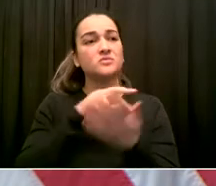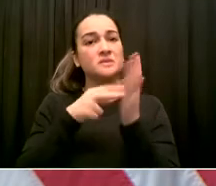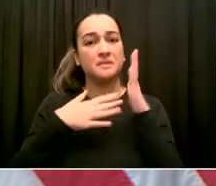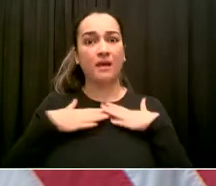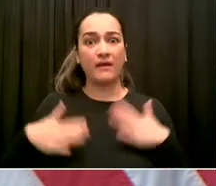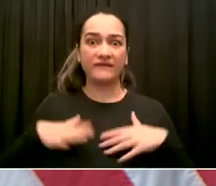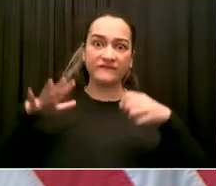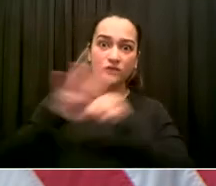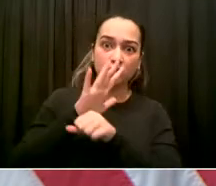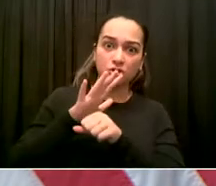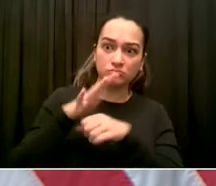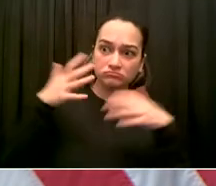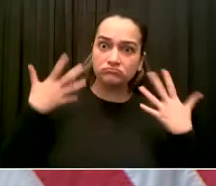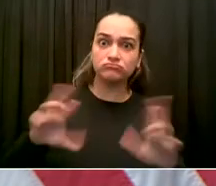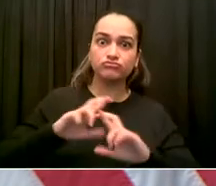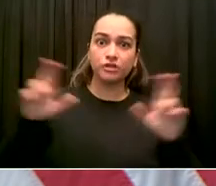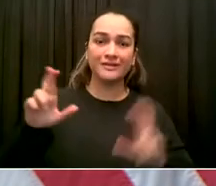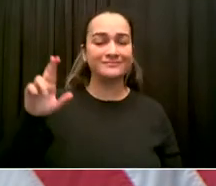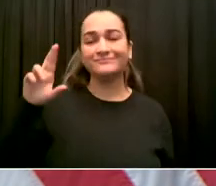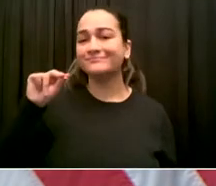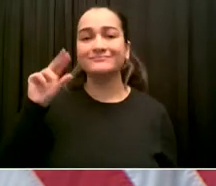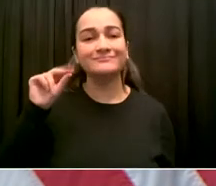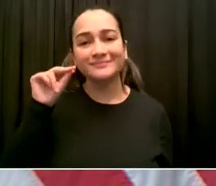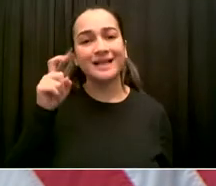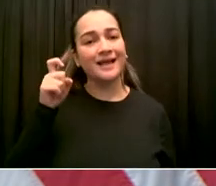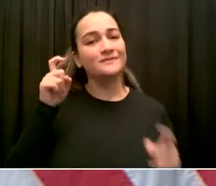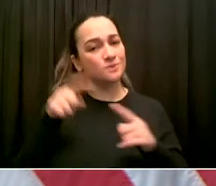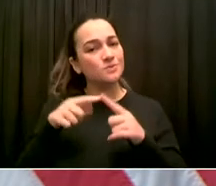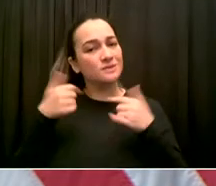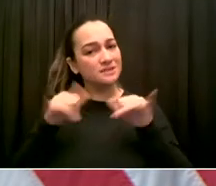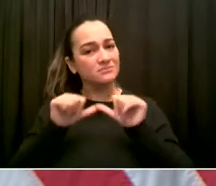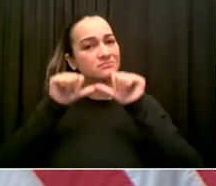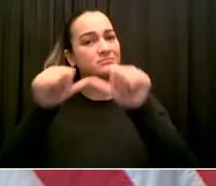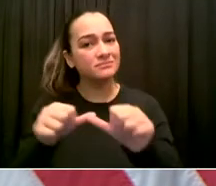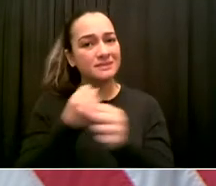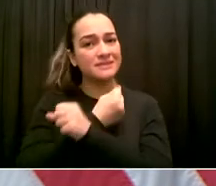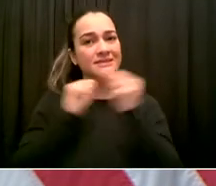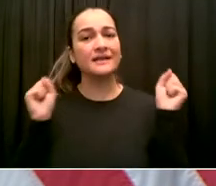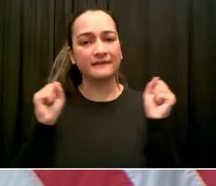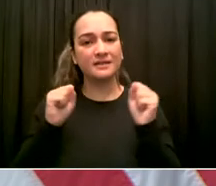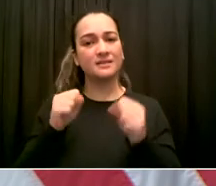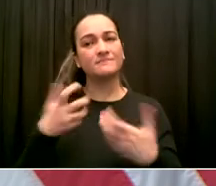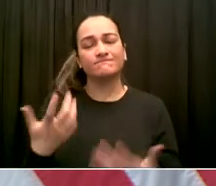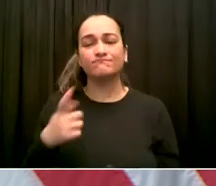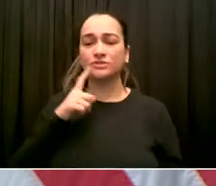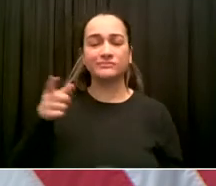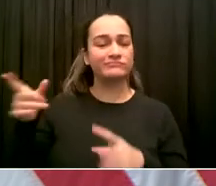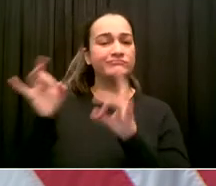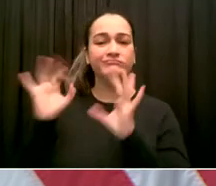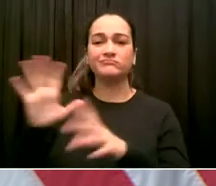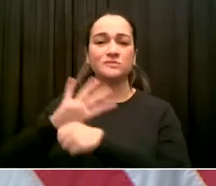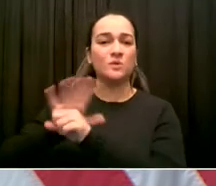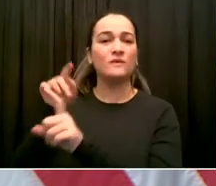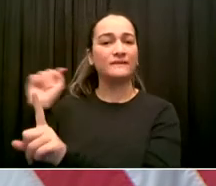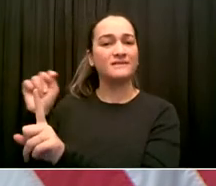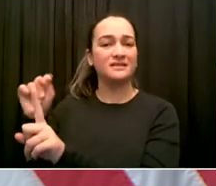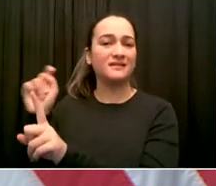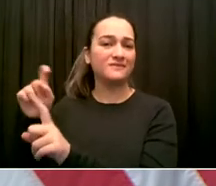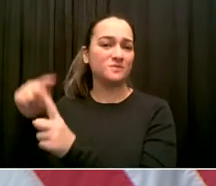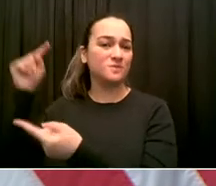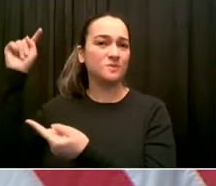tired, now is not the time to let our guard down. Since we're in the midst of March Madness, let me try to put it this